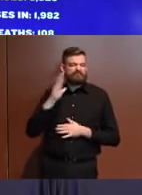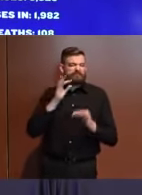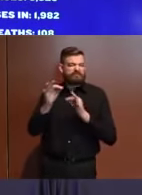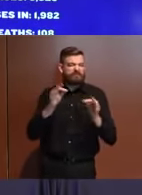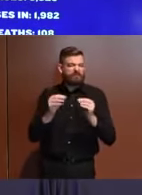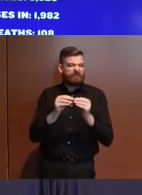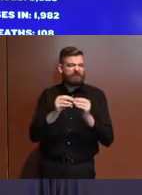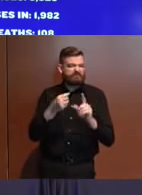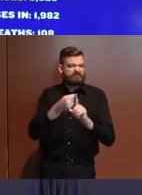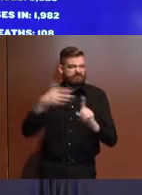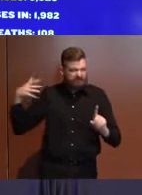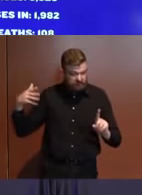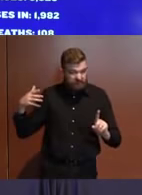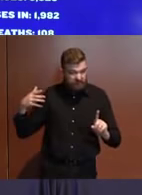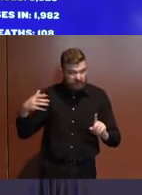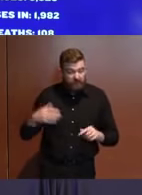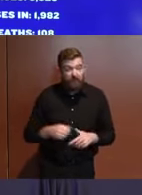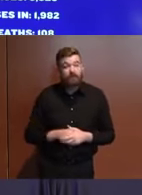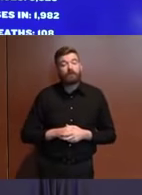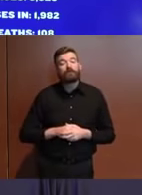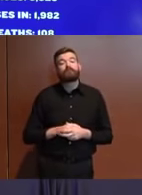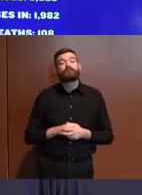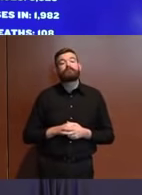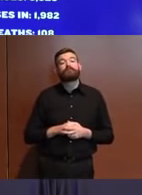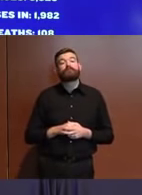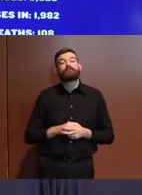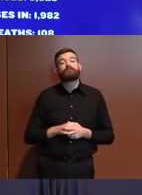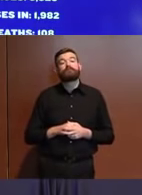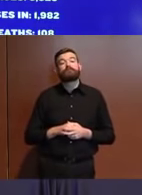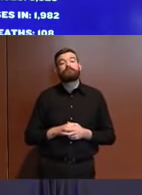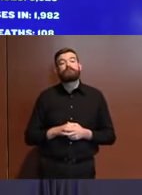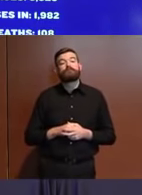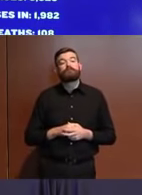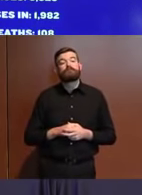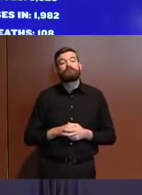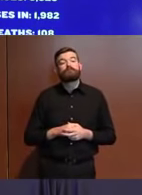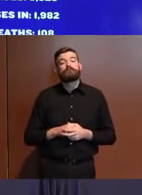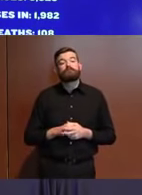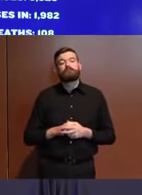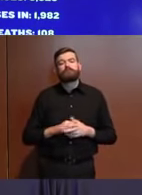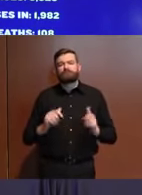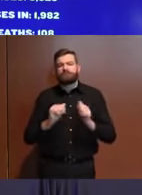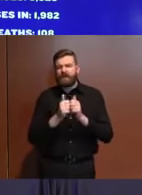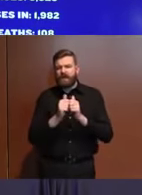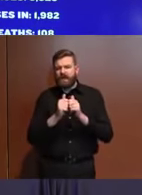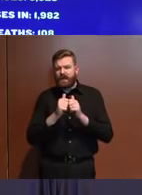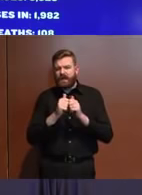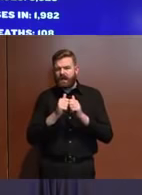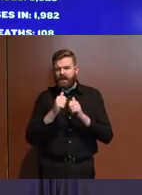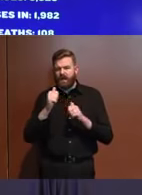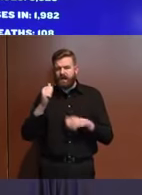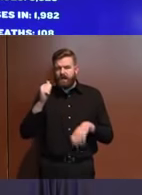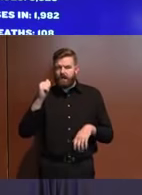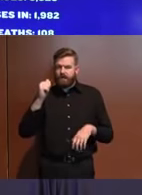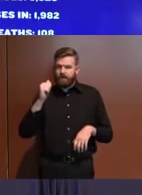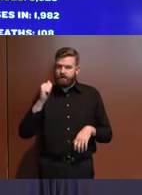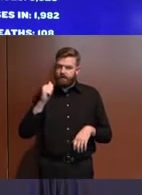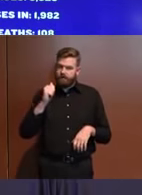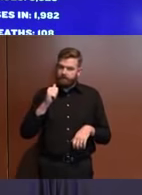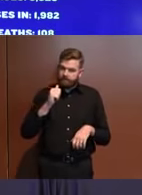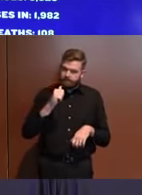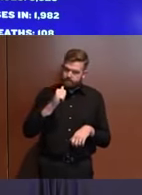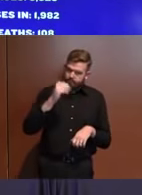testing resources are being properly dispersed and that our greater medical resources are being put to their best and highest